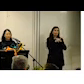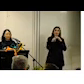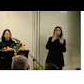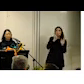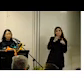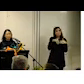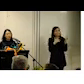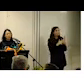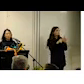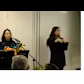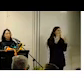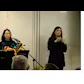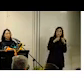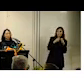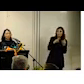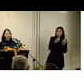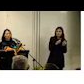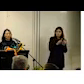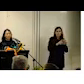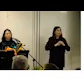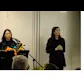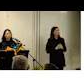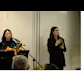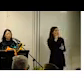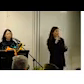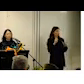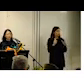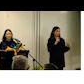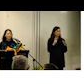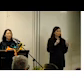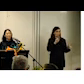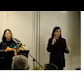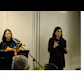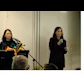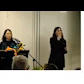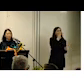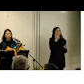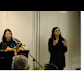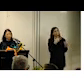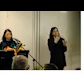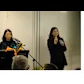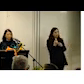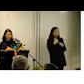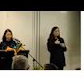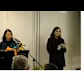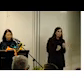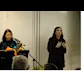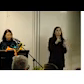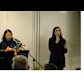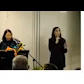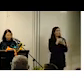everyday problems. In contrast, when we have controlled inhibition, we get a little bit sleepy and we're ready to full